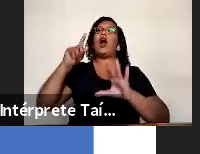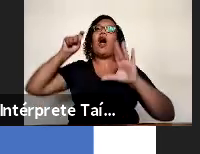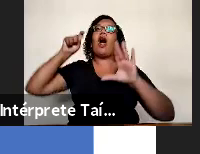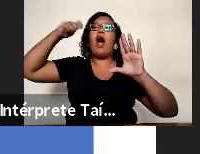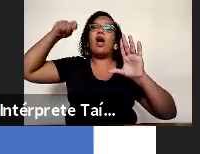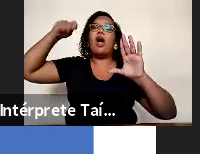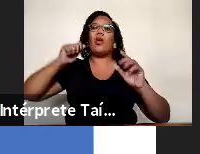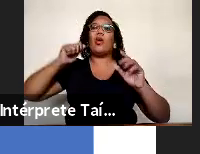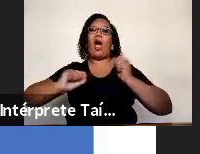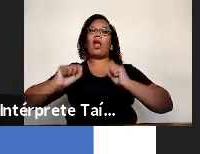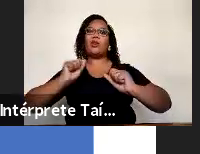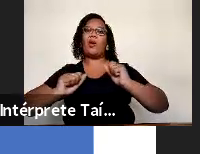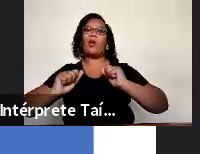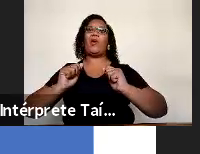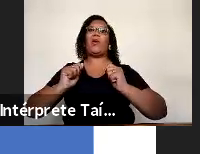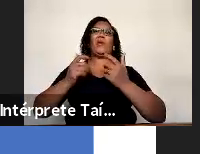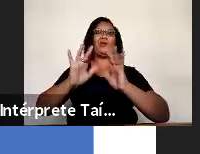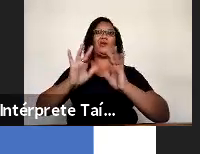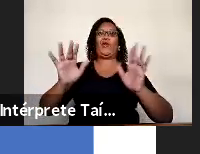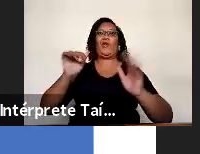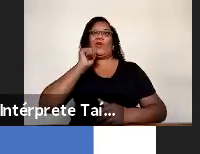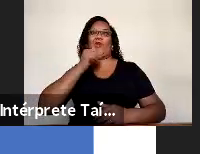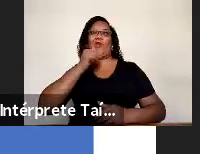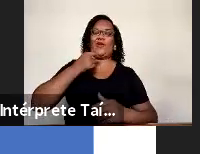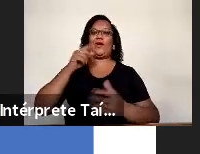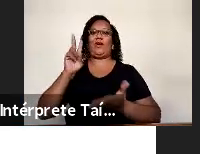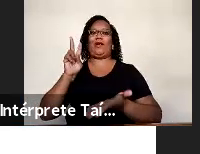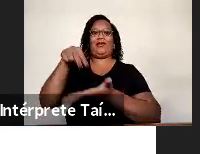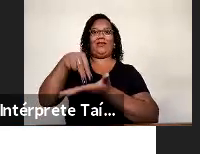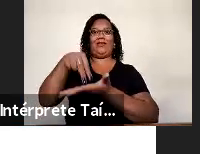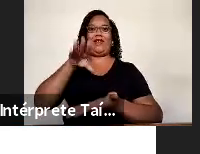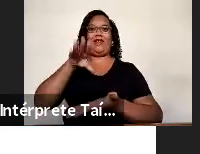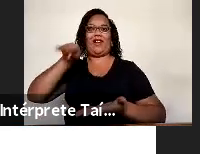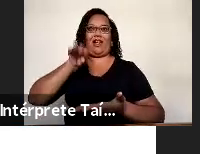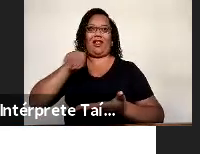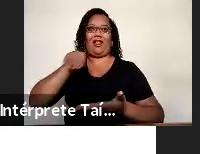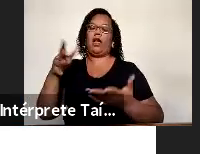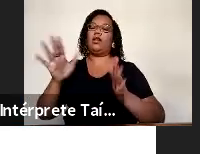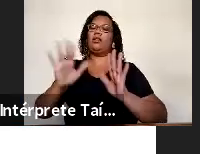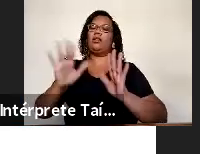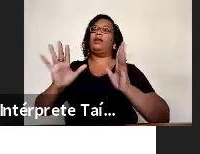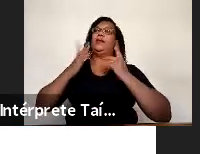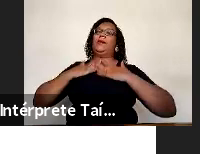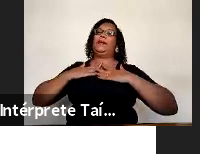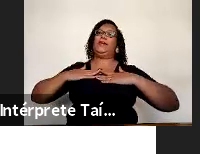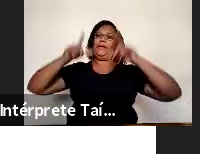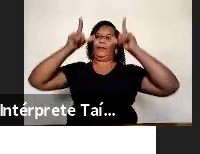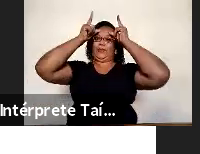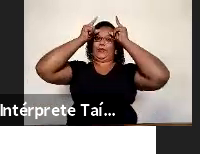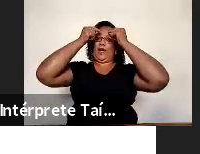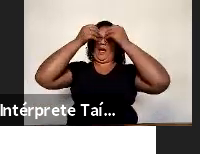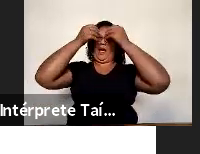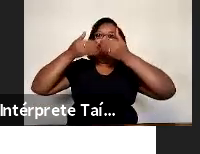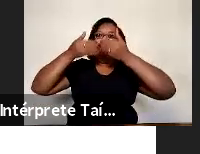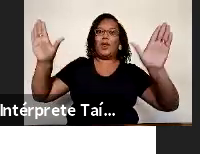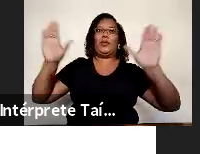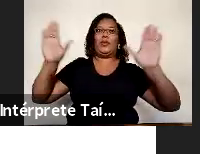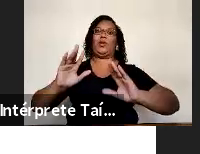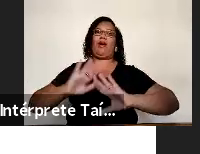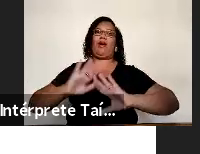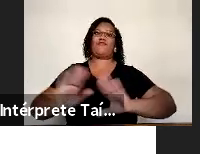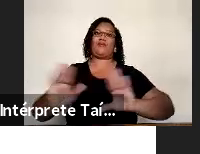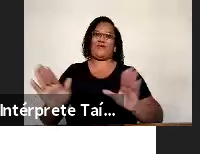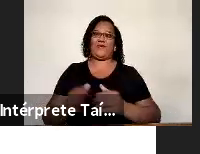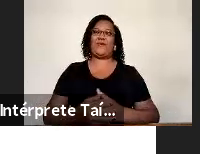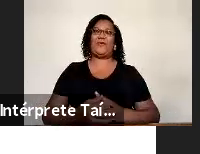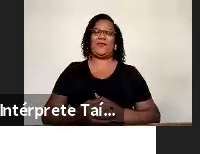have that whole opening, Oscar opening session, which is really a headache. And then, of course, the second step is to see